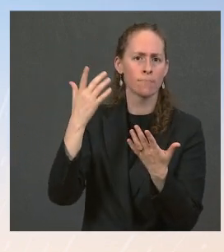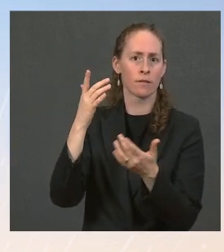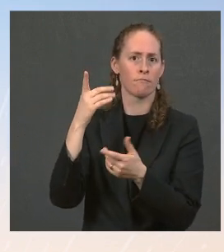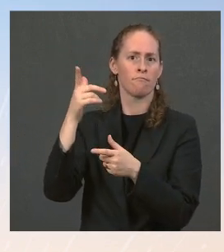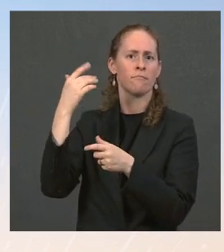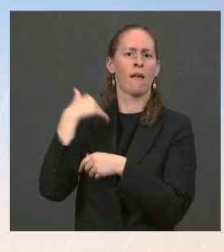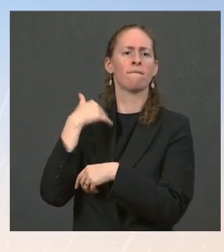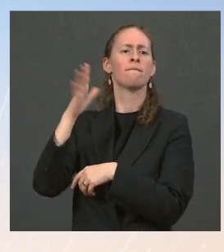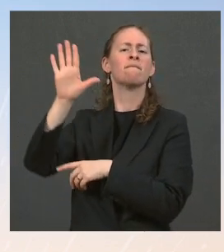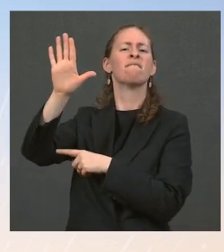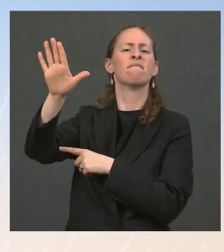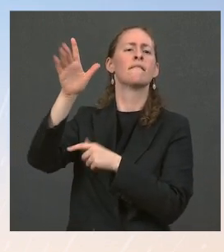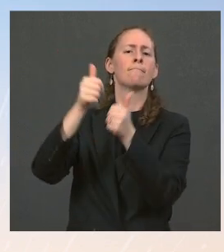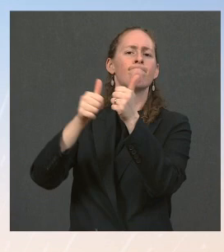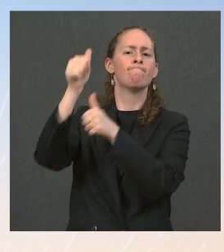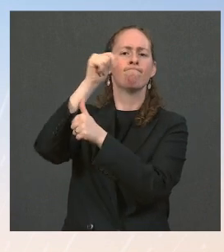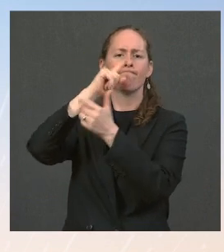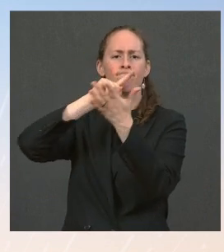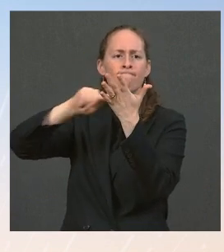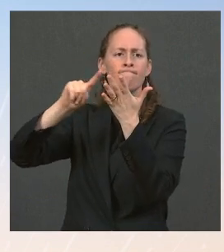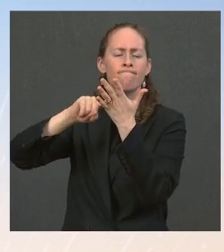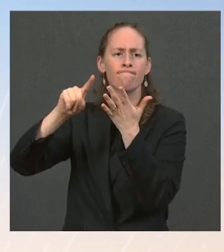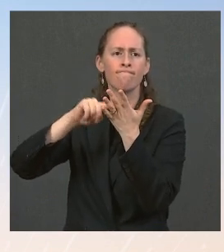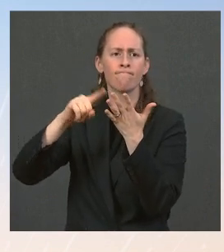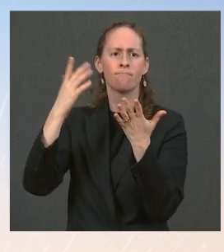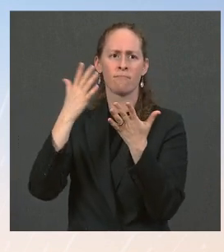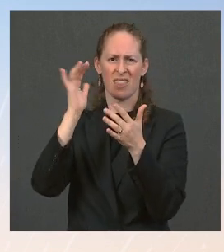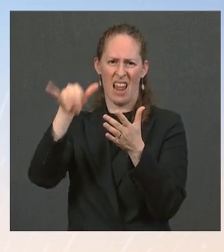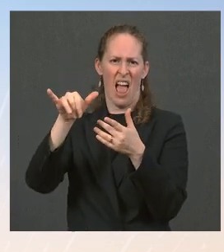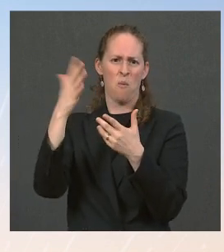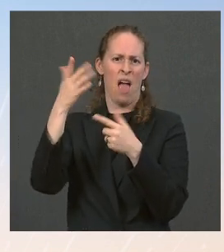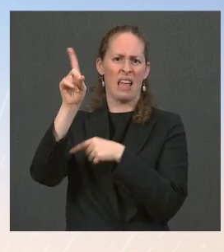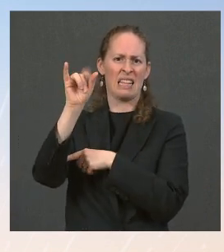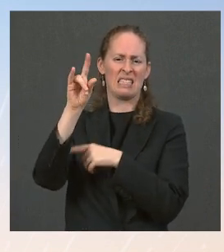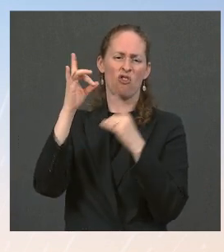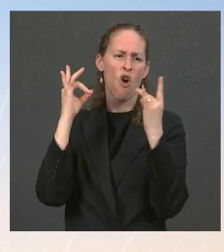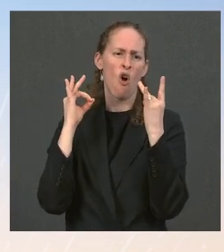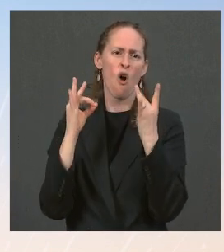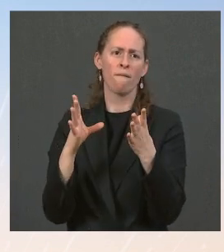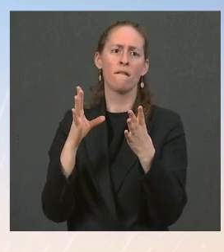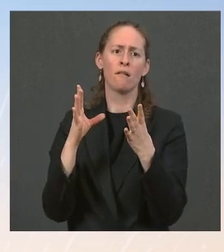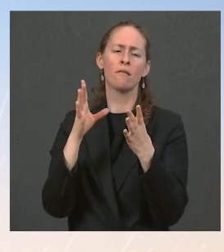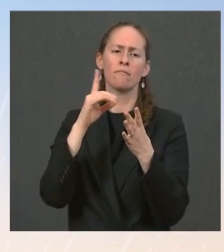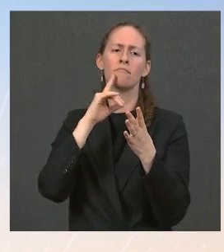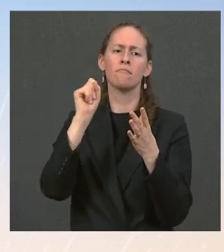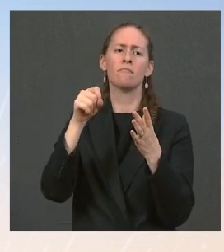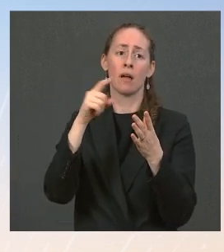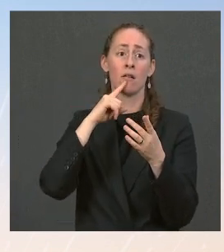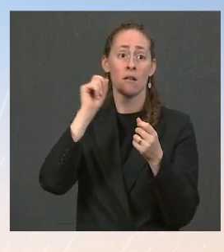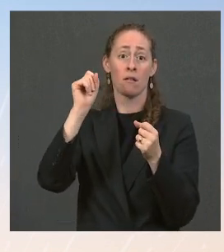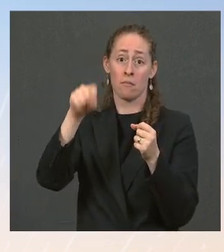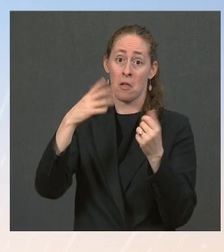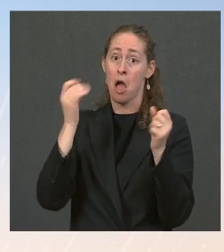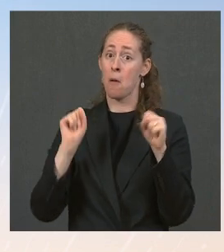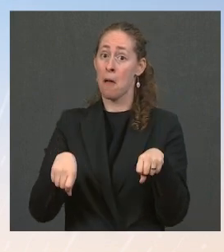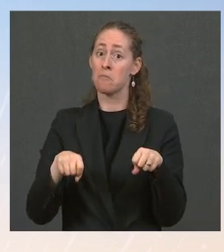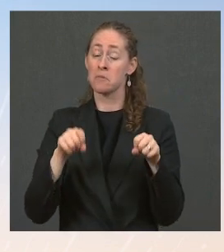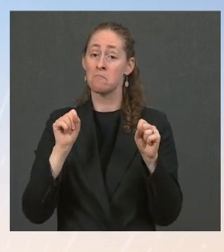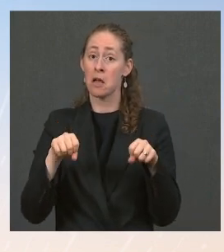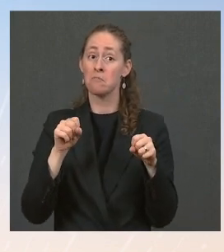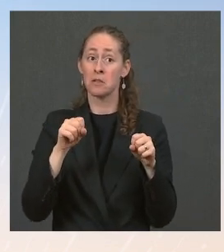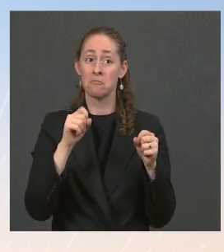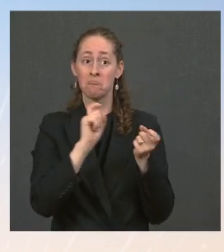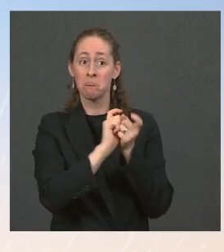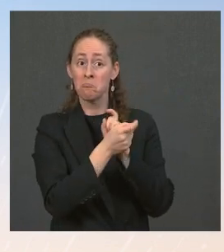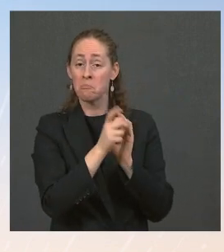obviously were in this horrific video, that will impact, it could impact policies. It could impact certainly personnel.